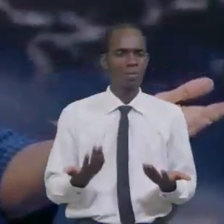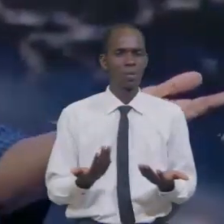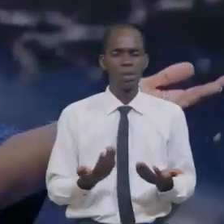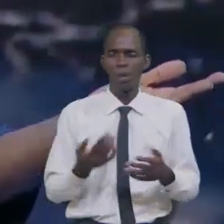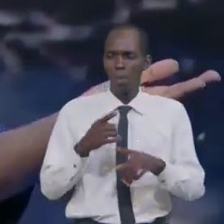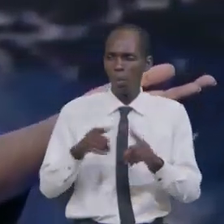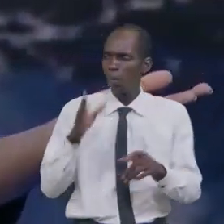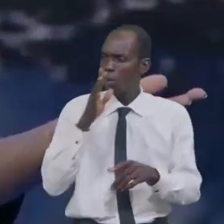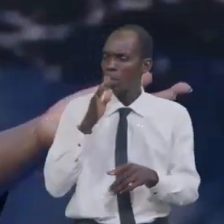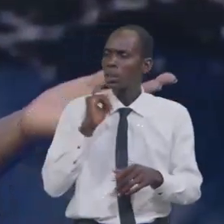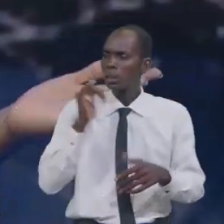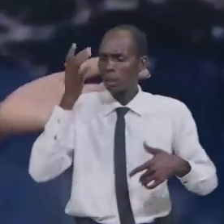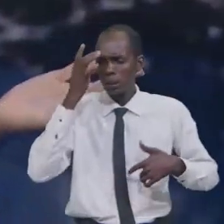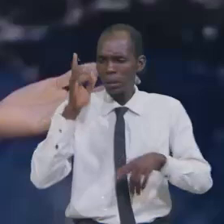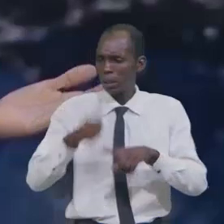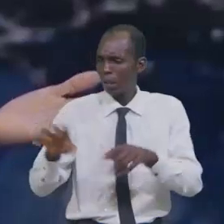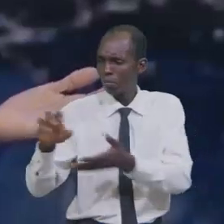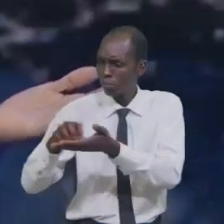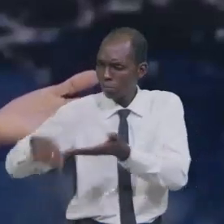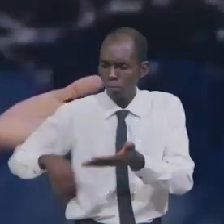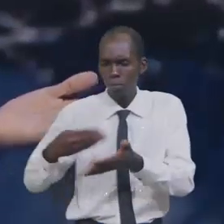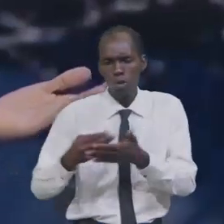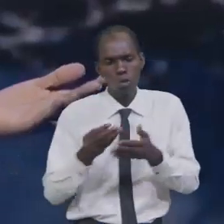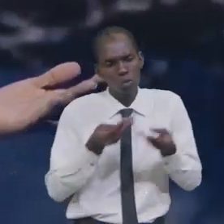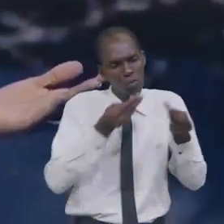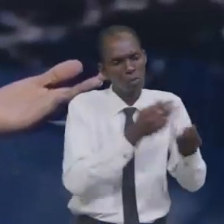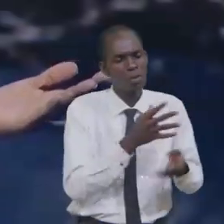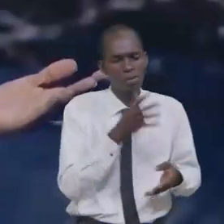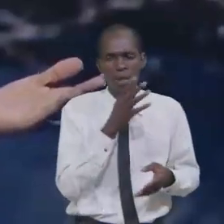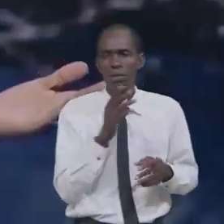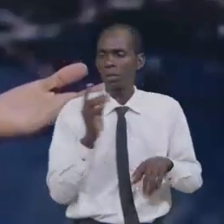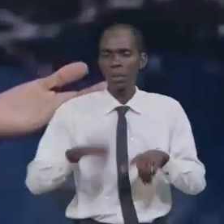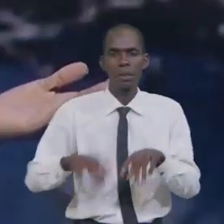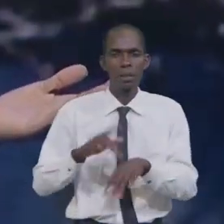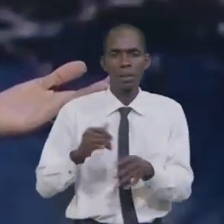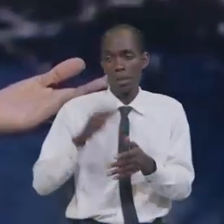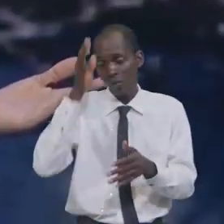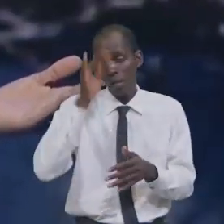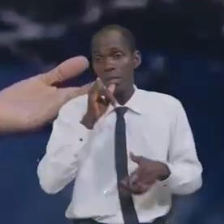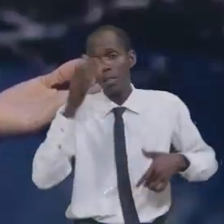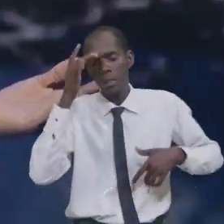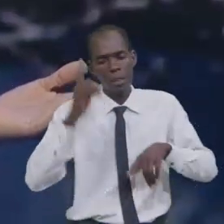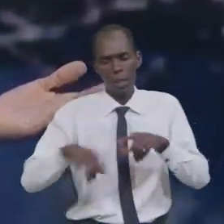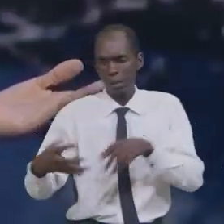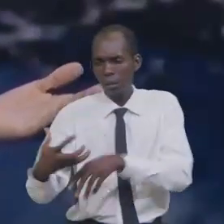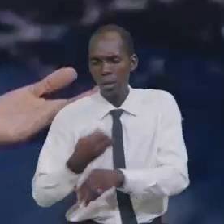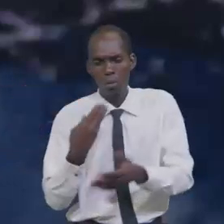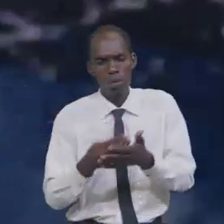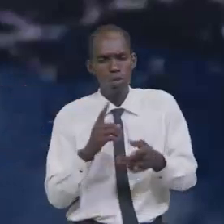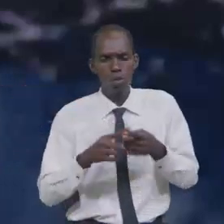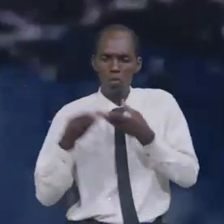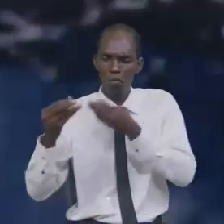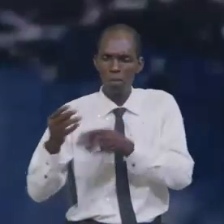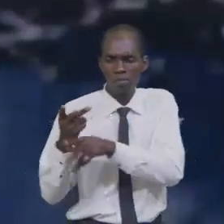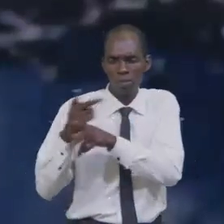that money and take care of the mother. The father is sick. He cannot take that money and care for the father. The wife, the husband, the